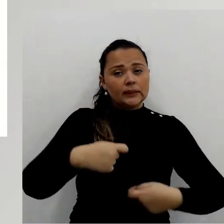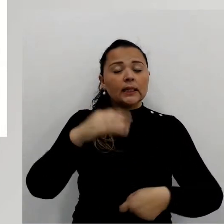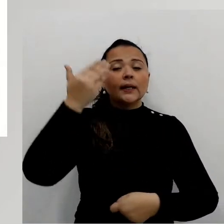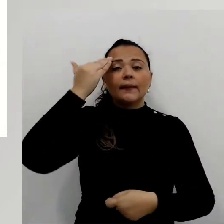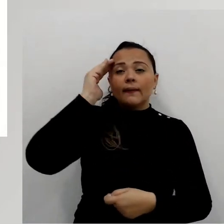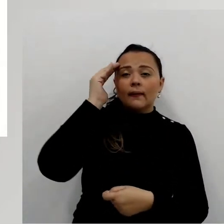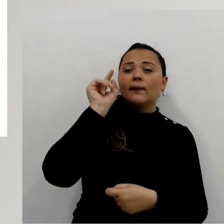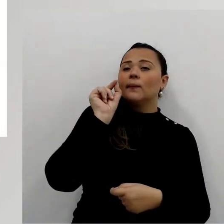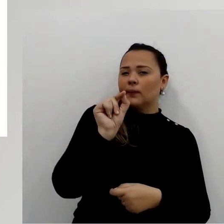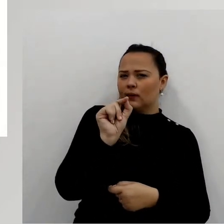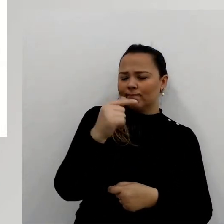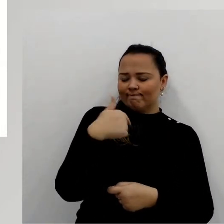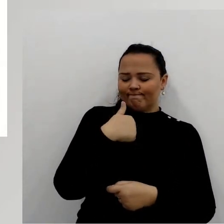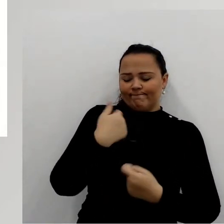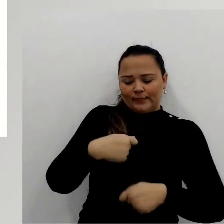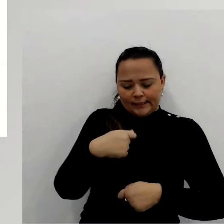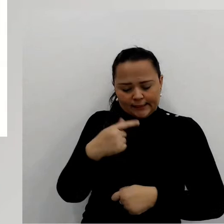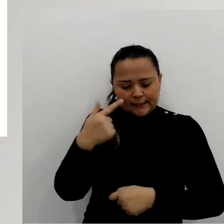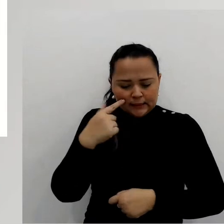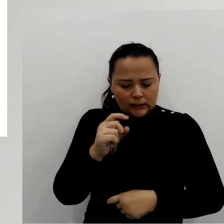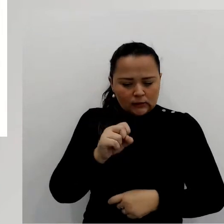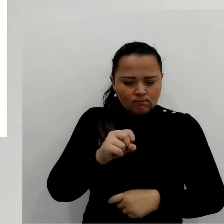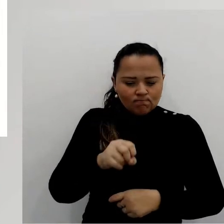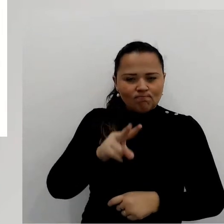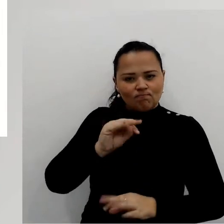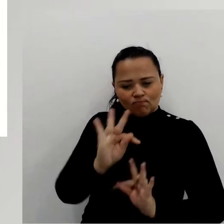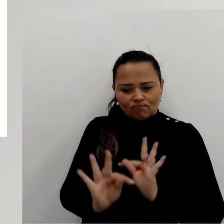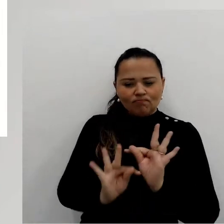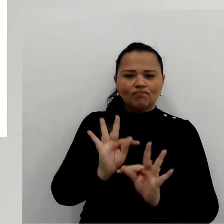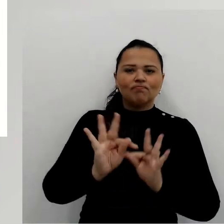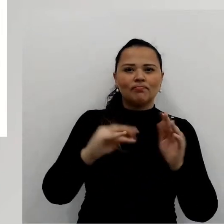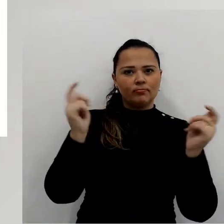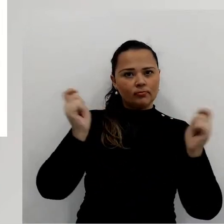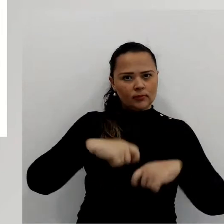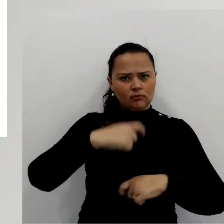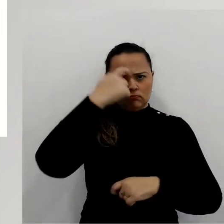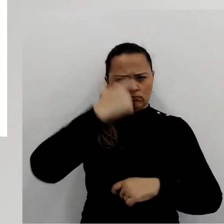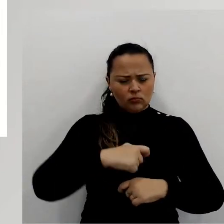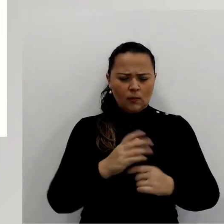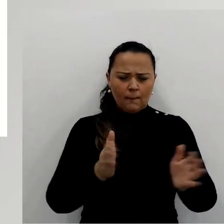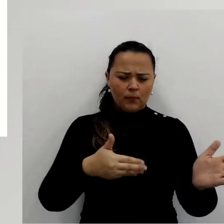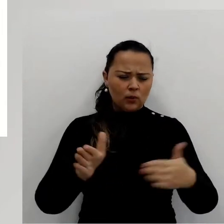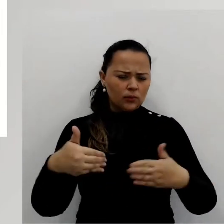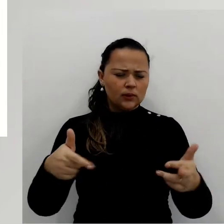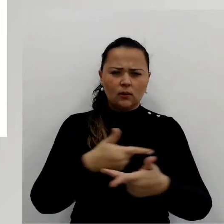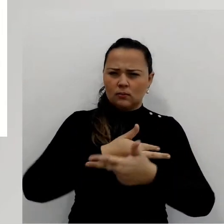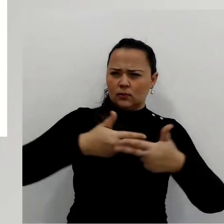your production and your business systems. And we'll talk a little bit about that.